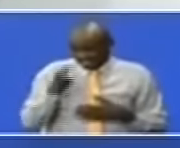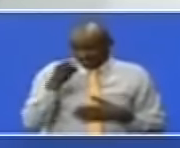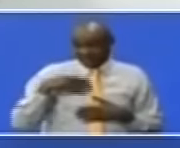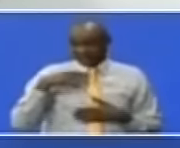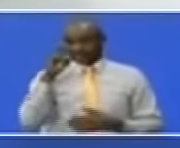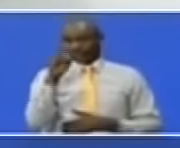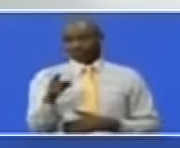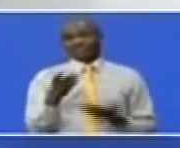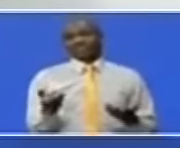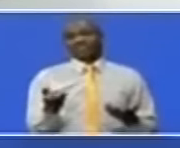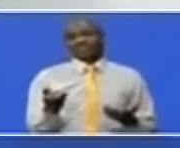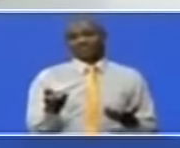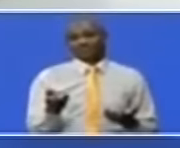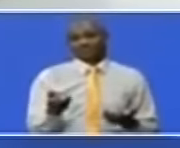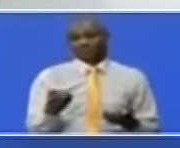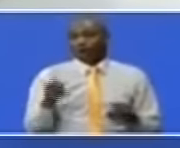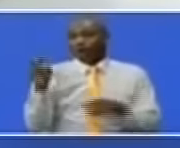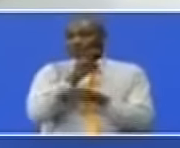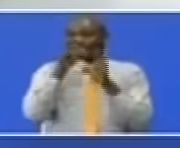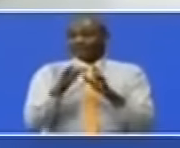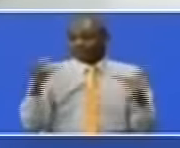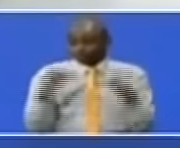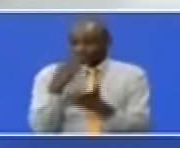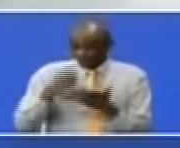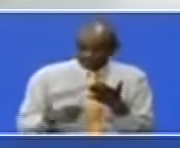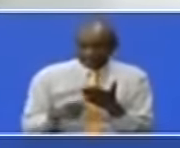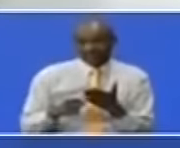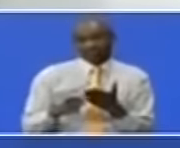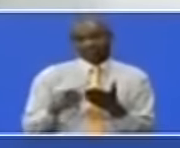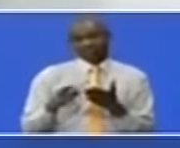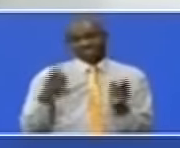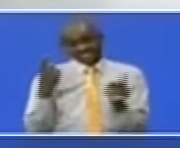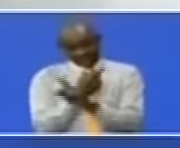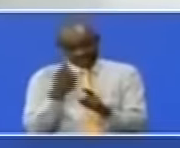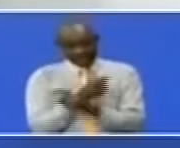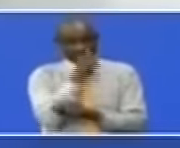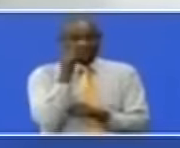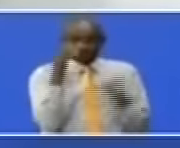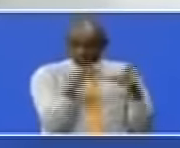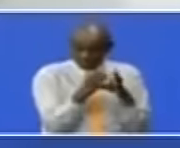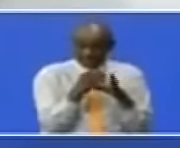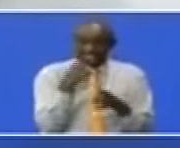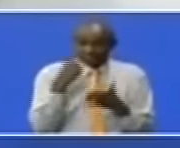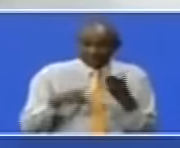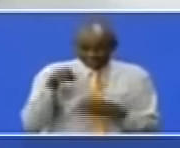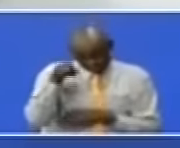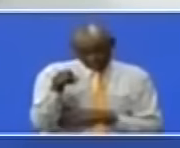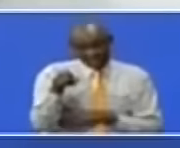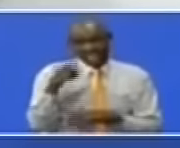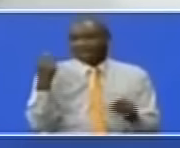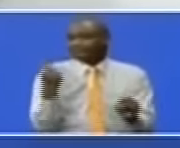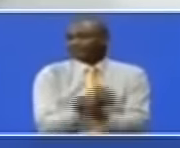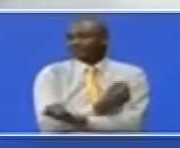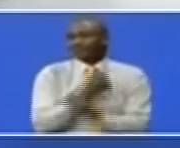seen, especially by the observer groups and so on, let aside the partisan participants, to have not been able to guarantee